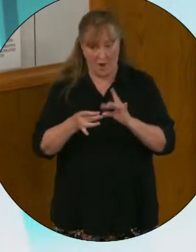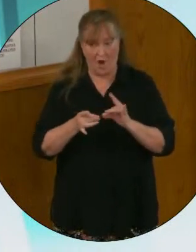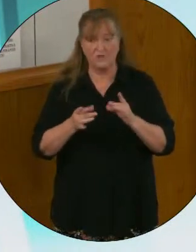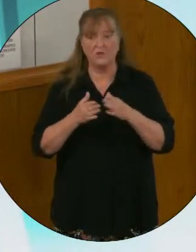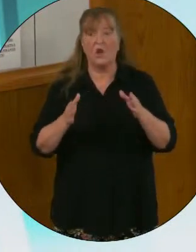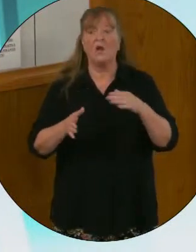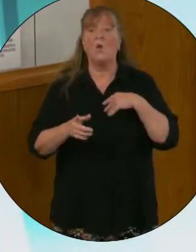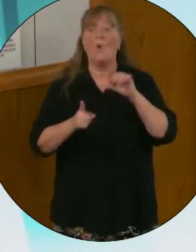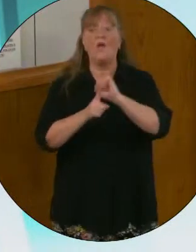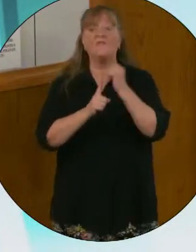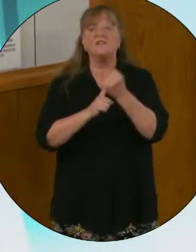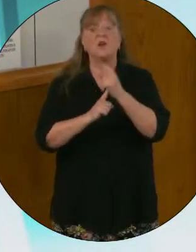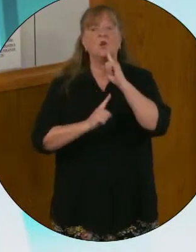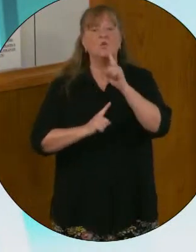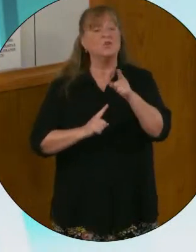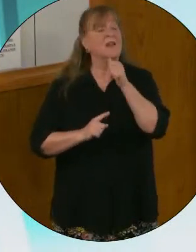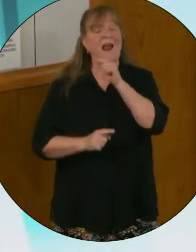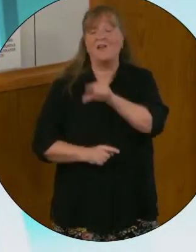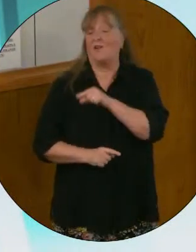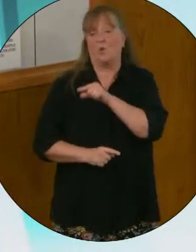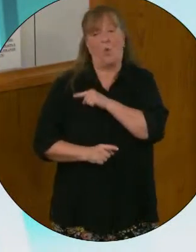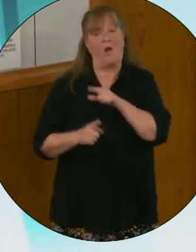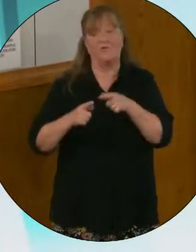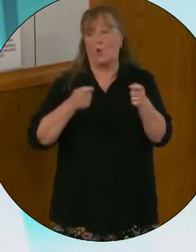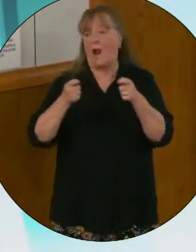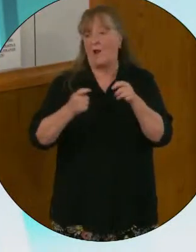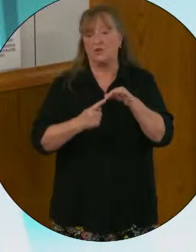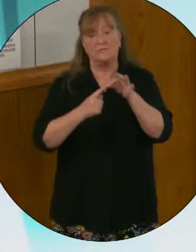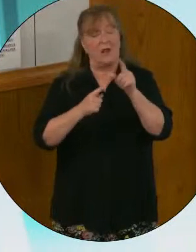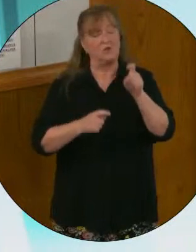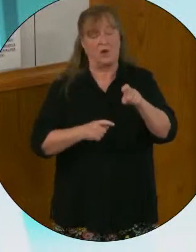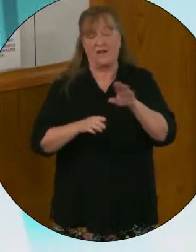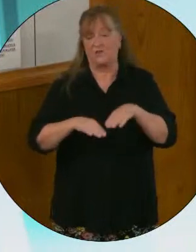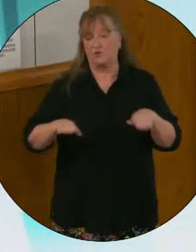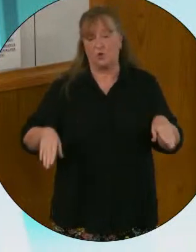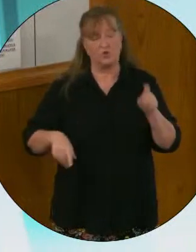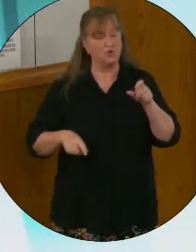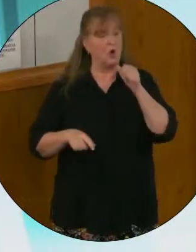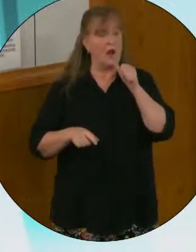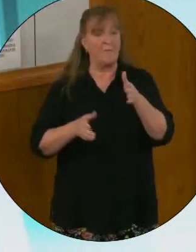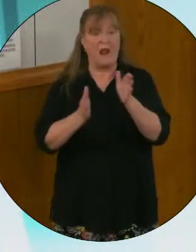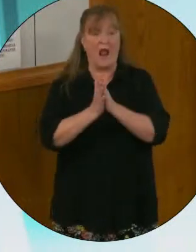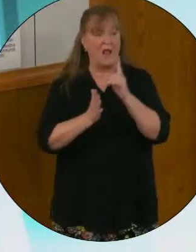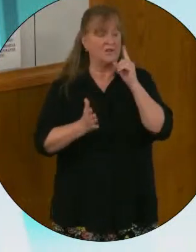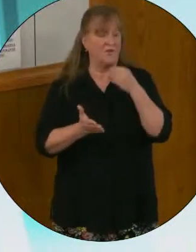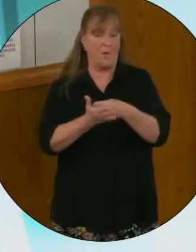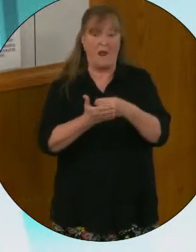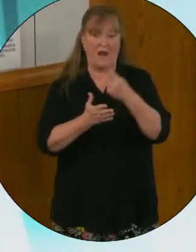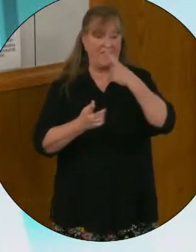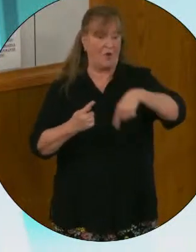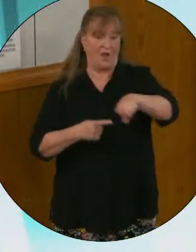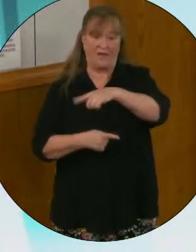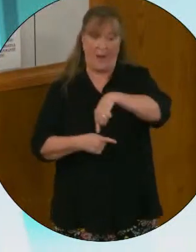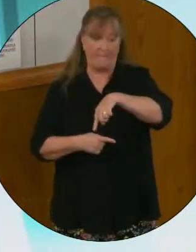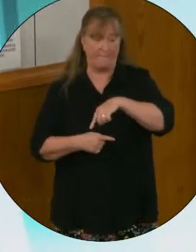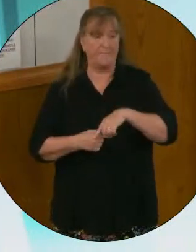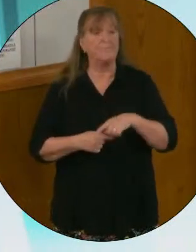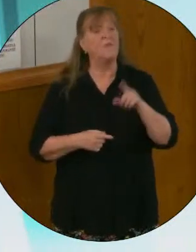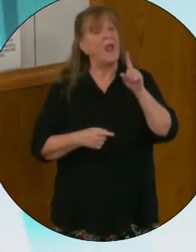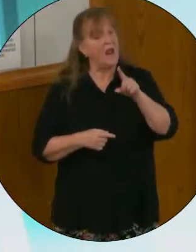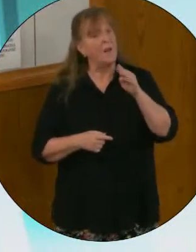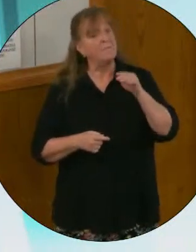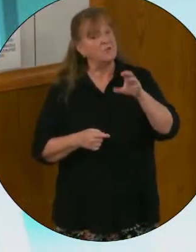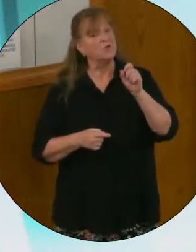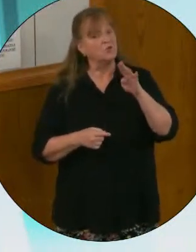But the situation is she's not even qualified to be handling special needs children, so she shouldn't be asking for money for them. Even Mr.